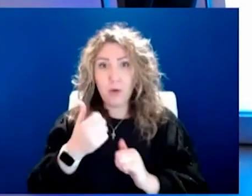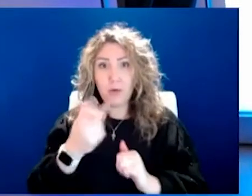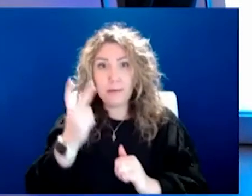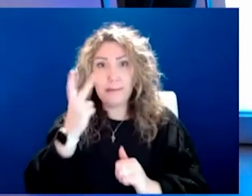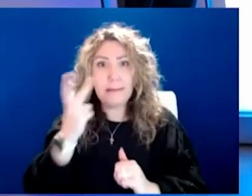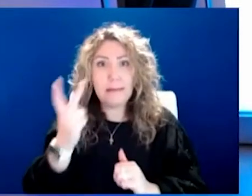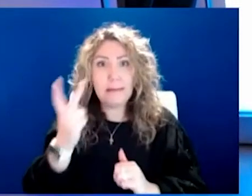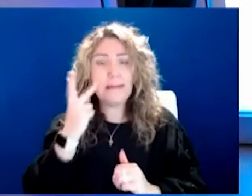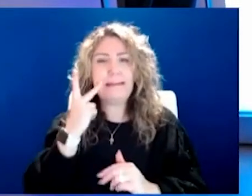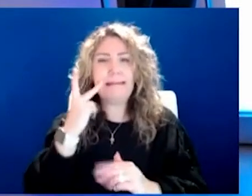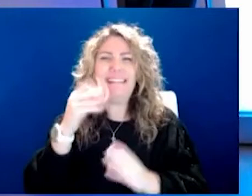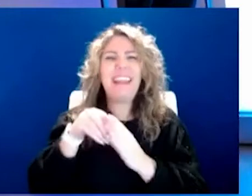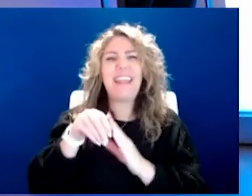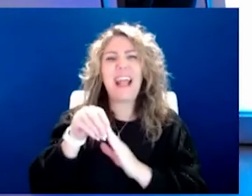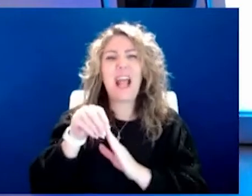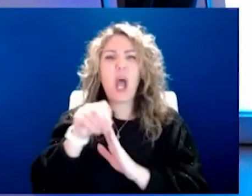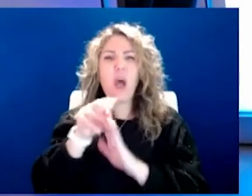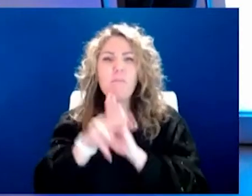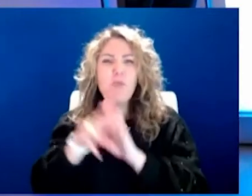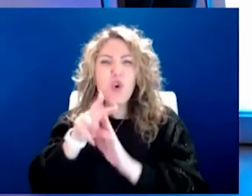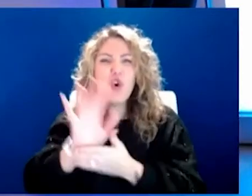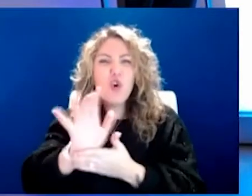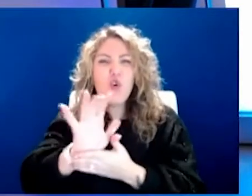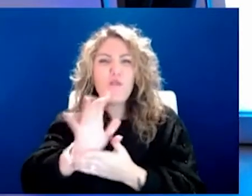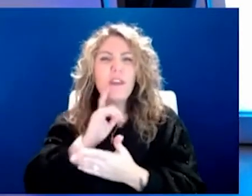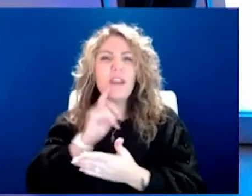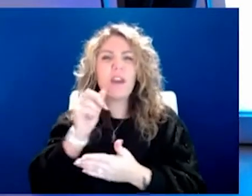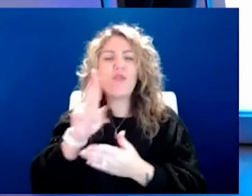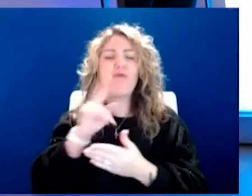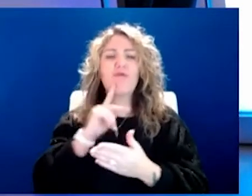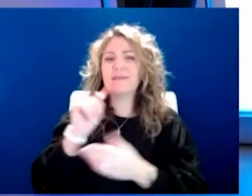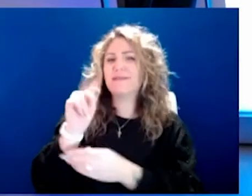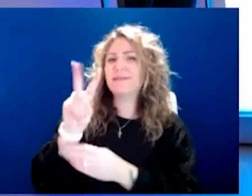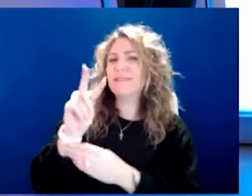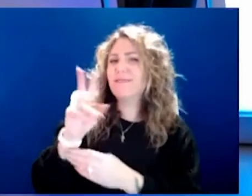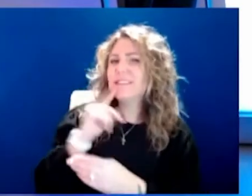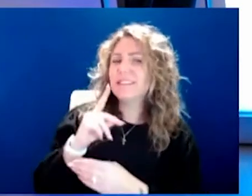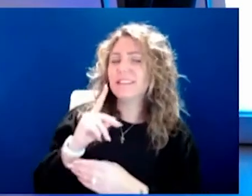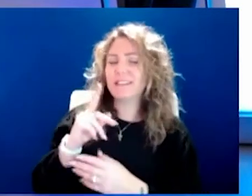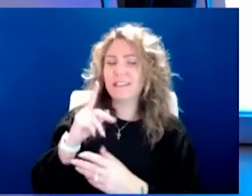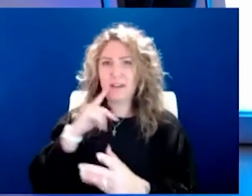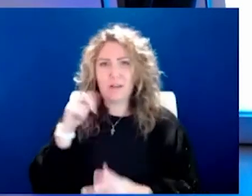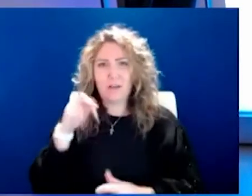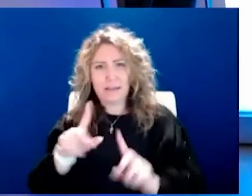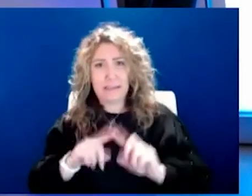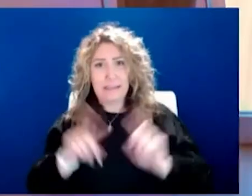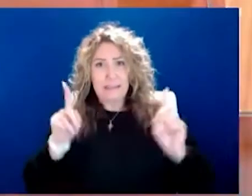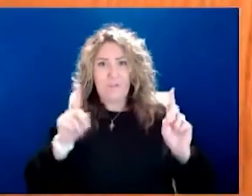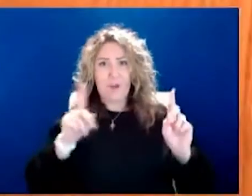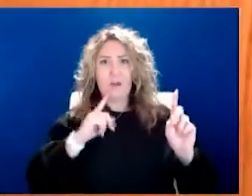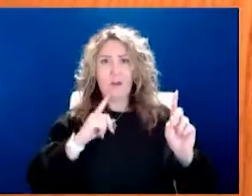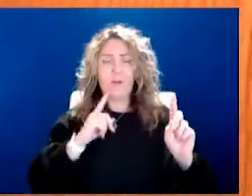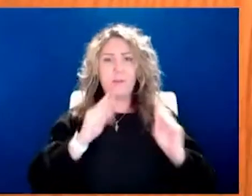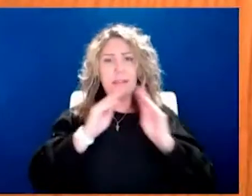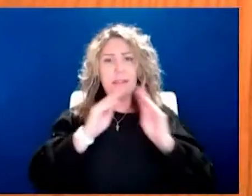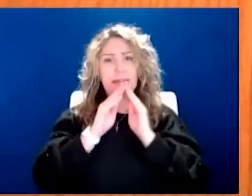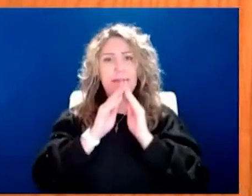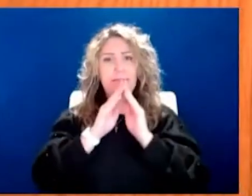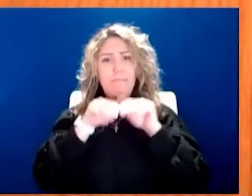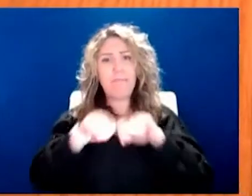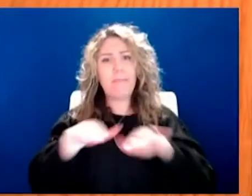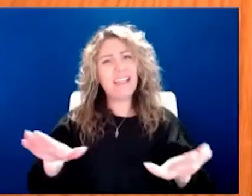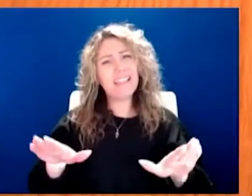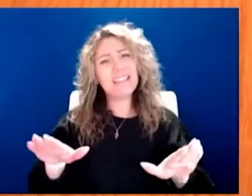movies and TV shows, and it was very different. I walked down and it was very peaceful, and it felt